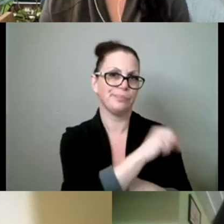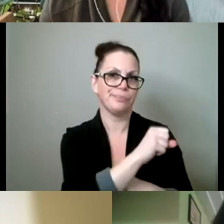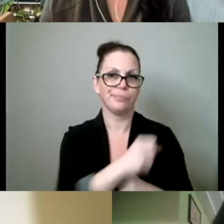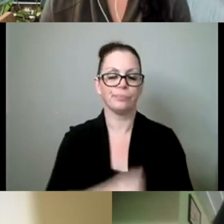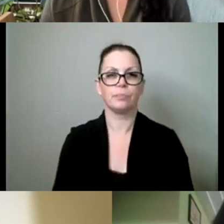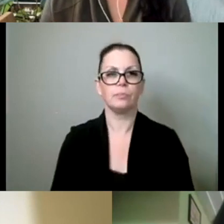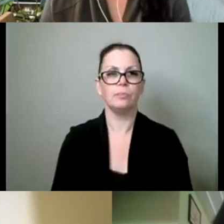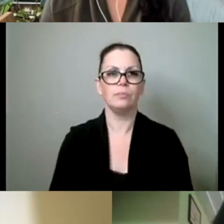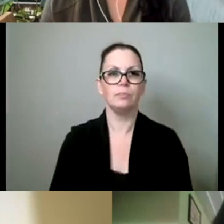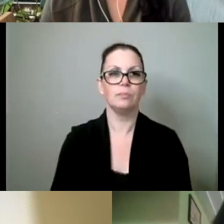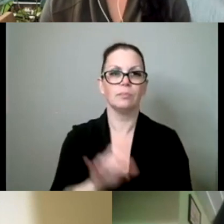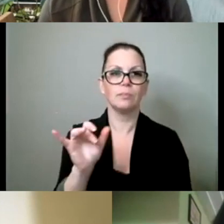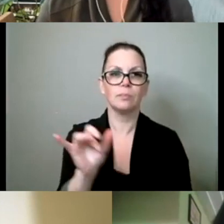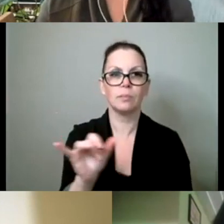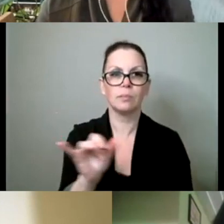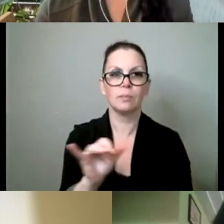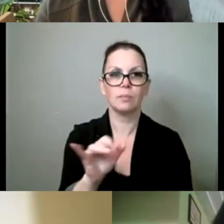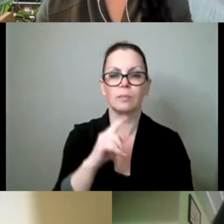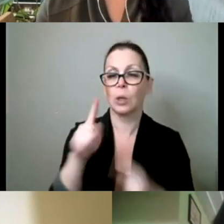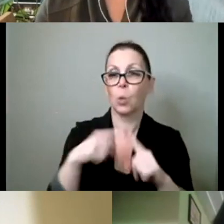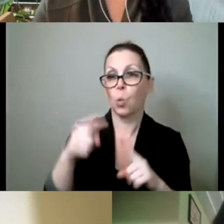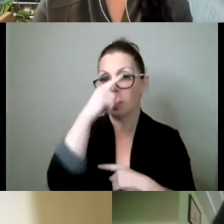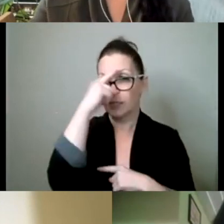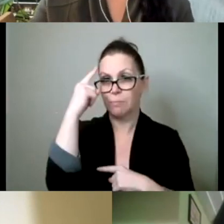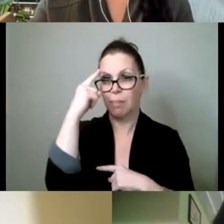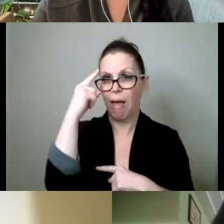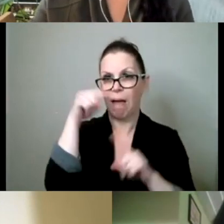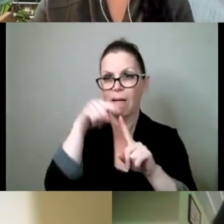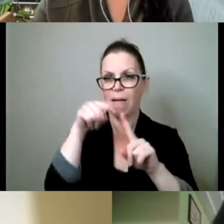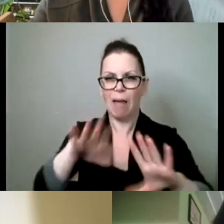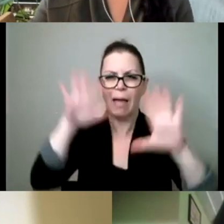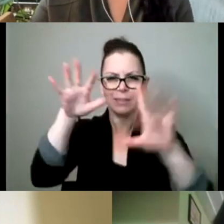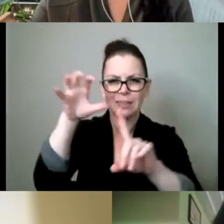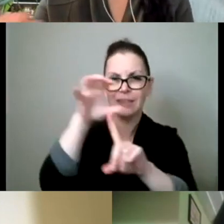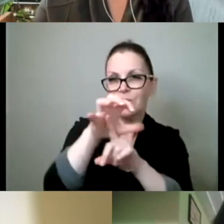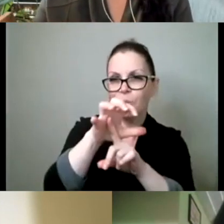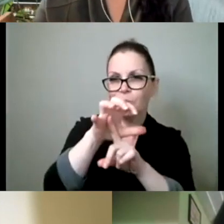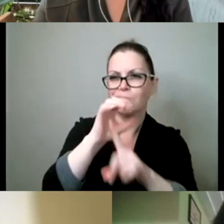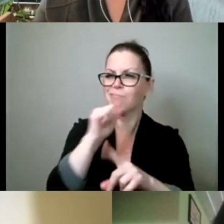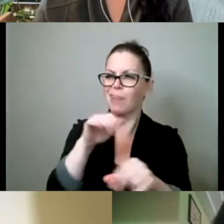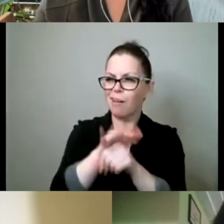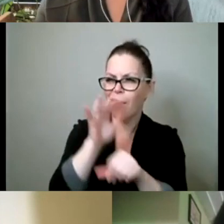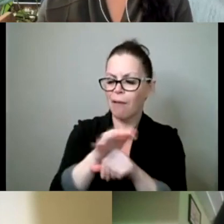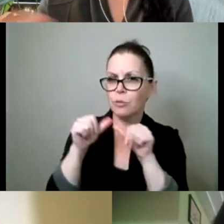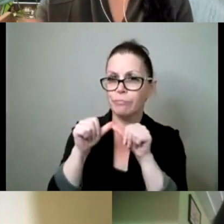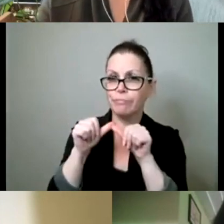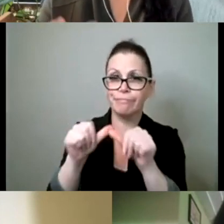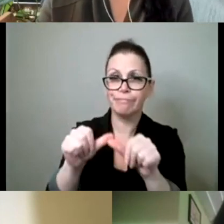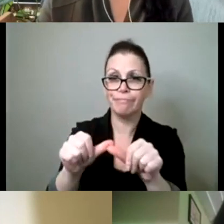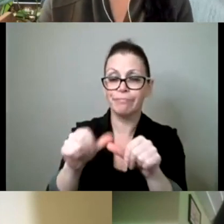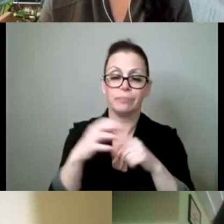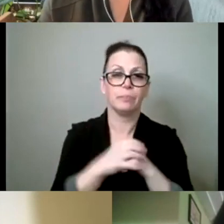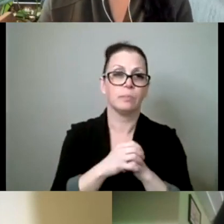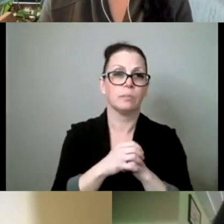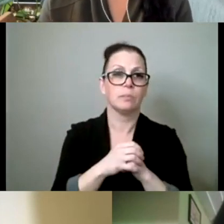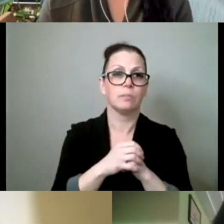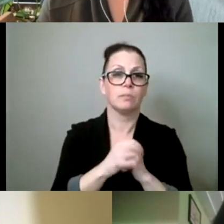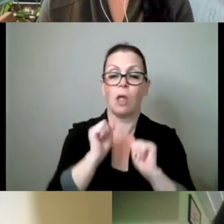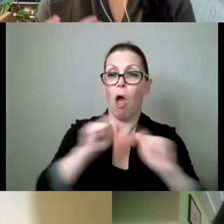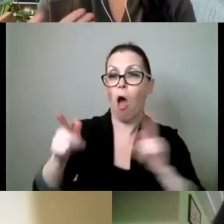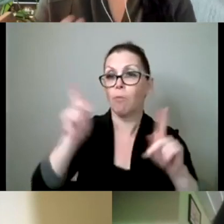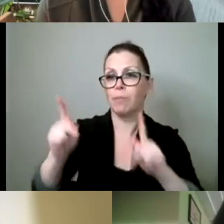Mm-hmm. Mm-hmm. Like, when is Black excellence not enough to just keep going? Because everyone I spoke